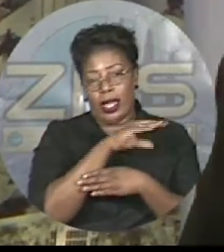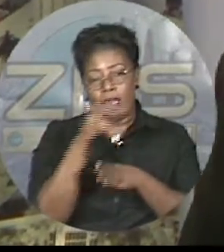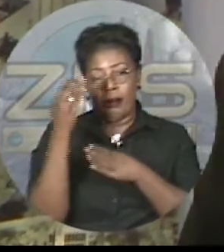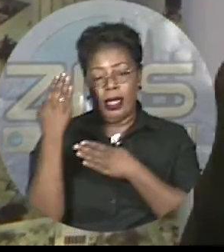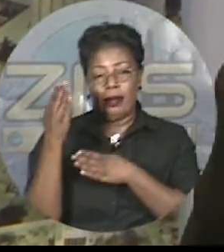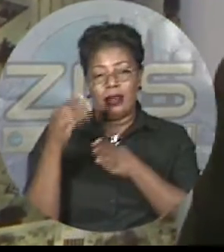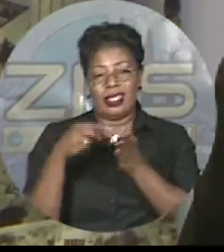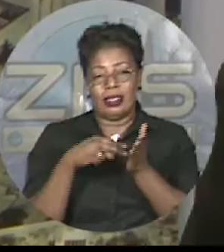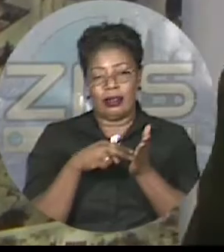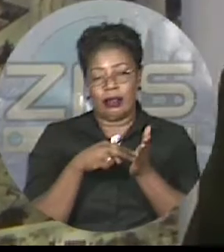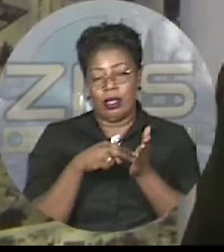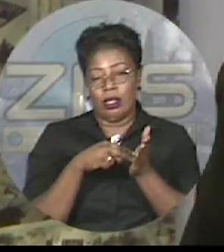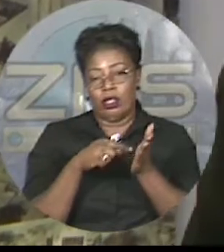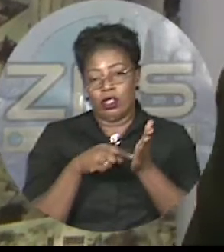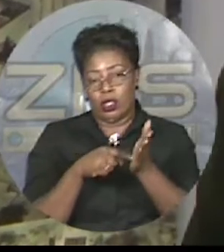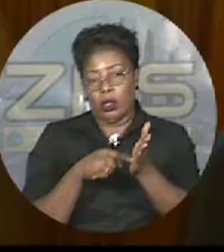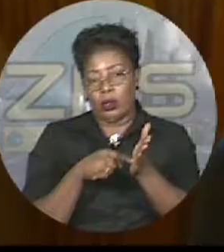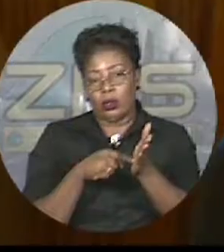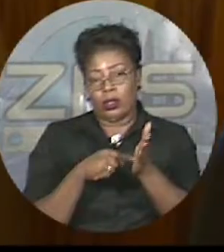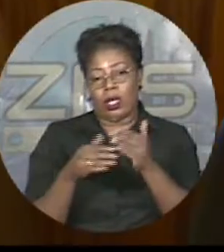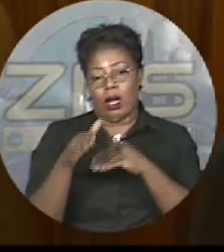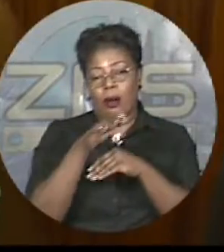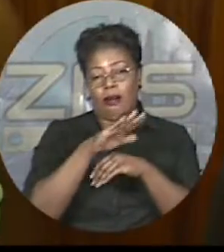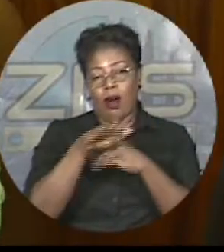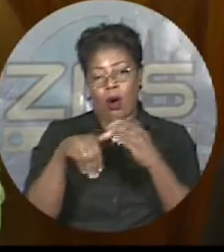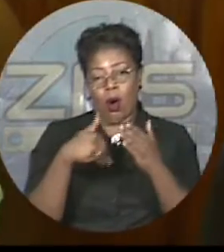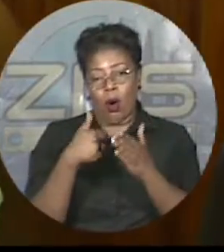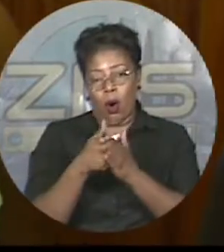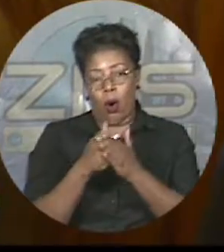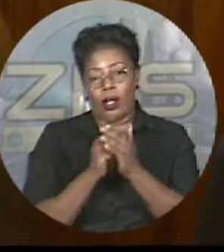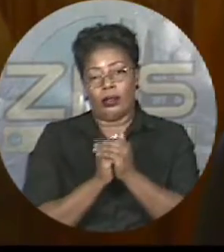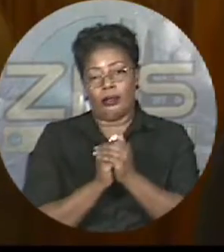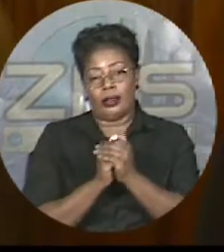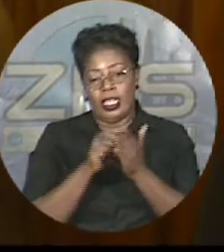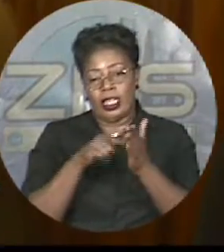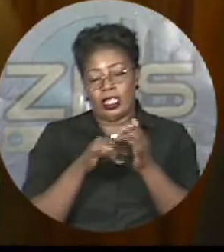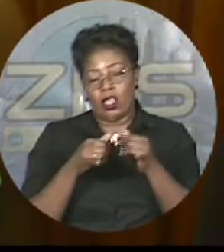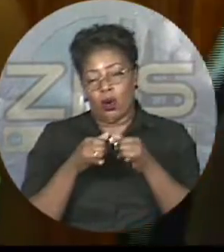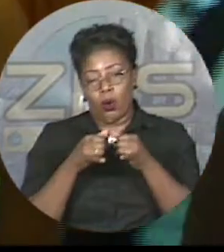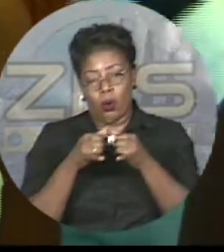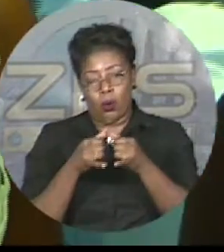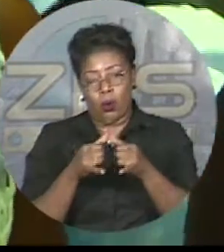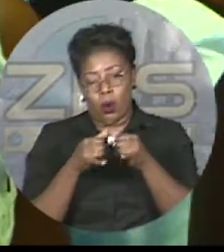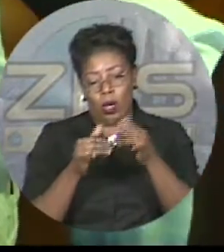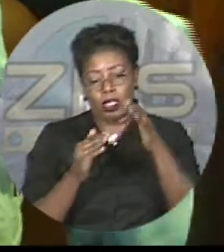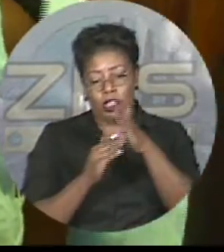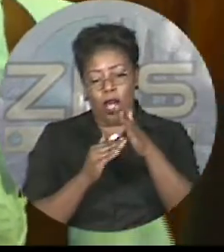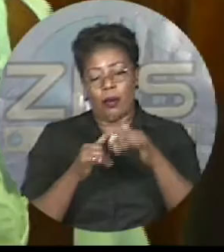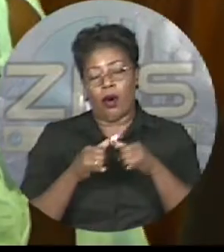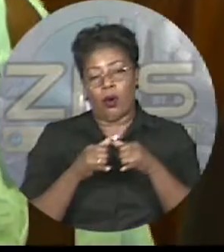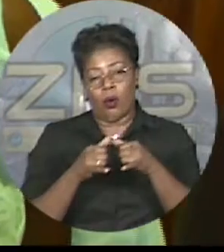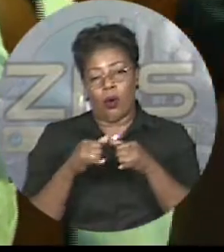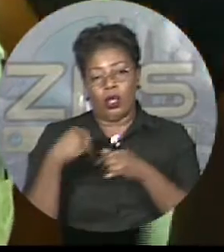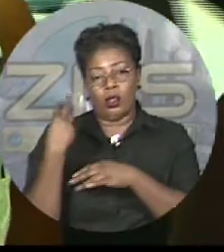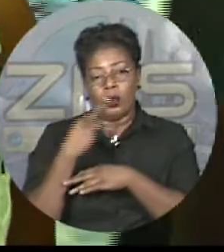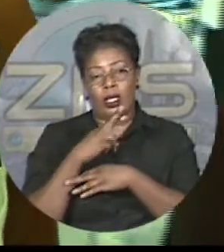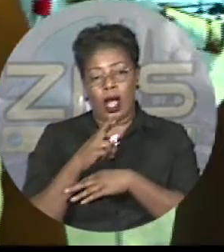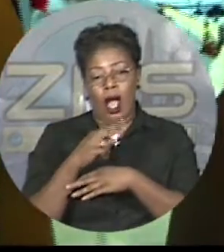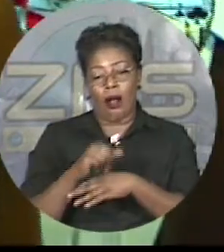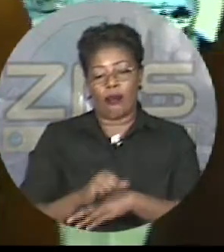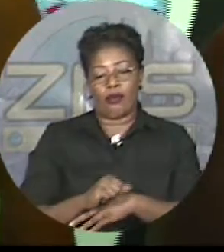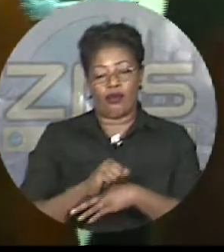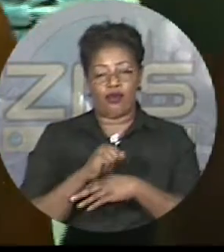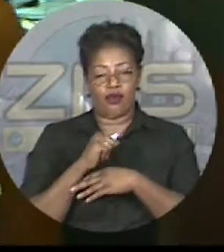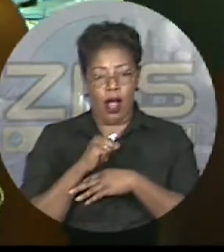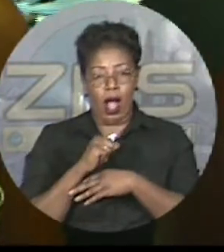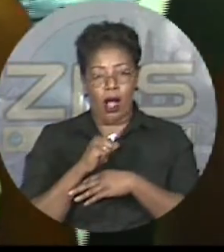stands shoulders above them all. The Pinnacle Award, can you imagine? We are ever, ever so